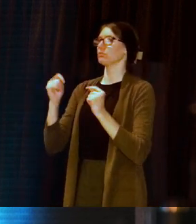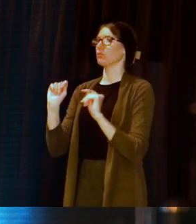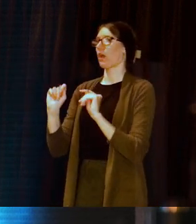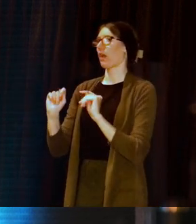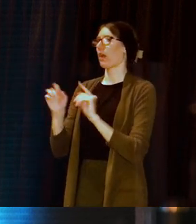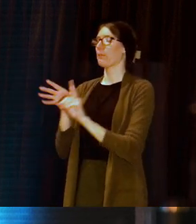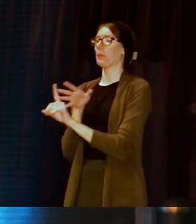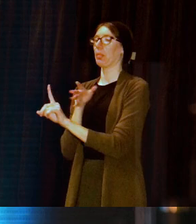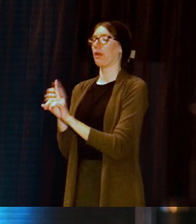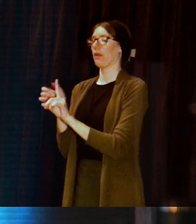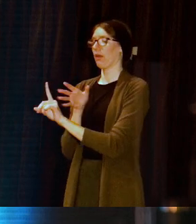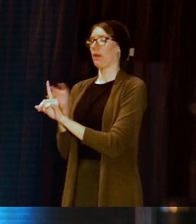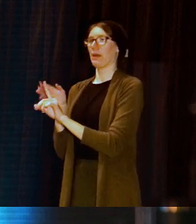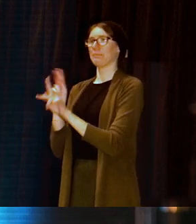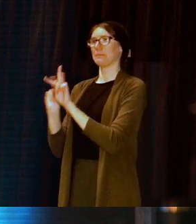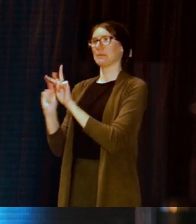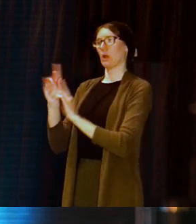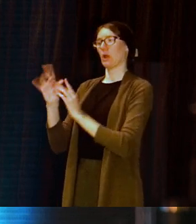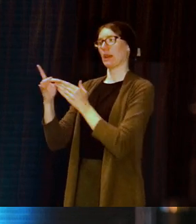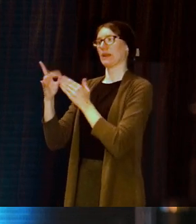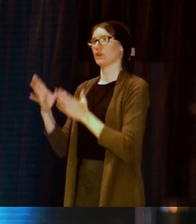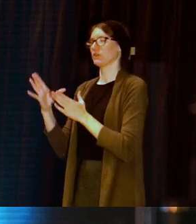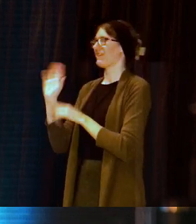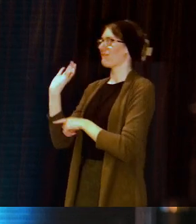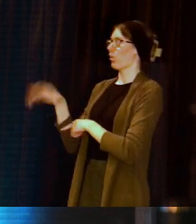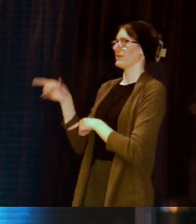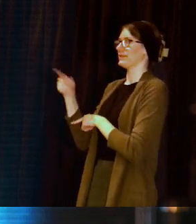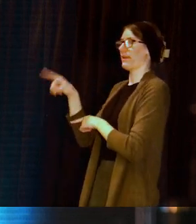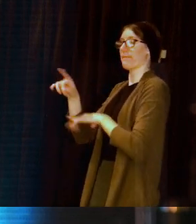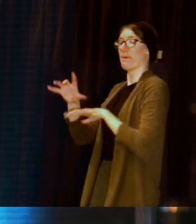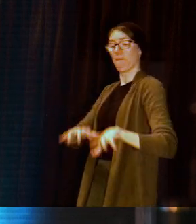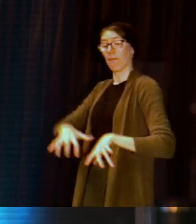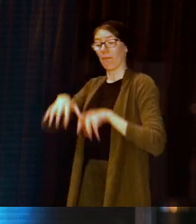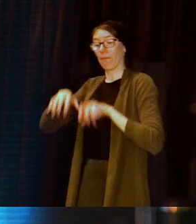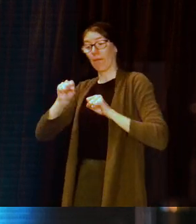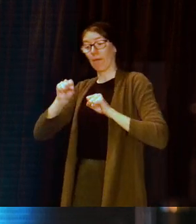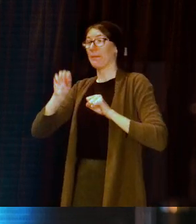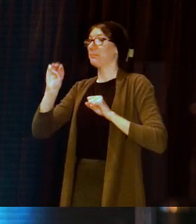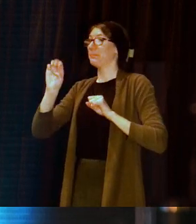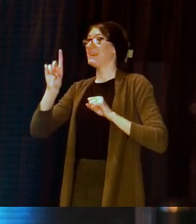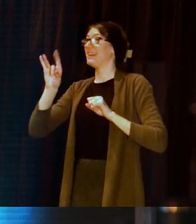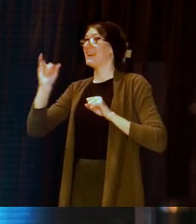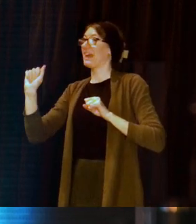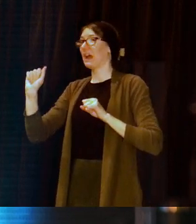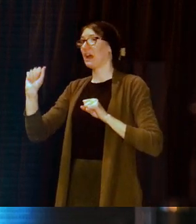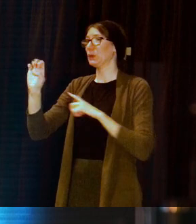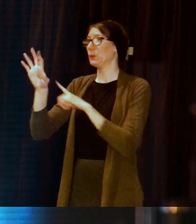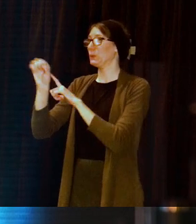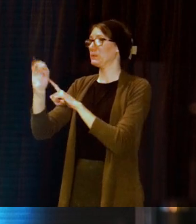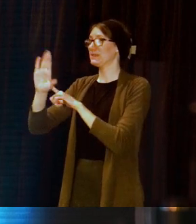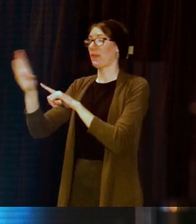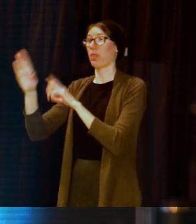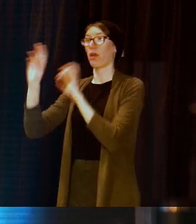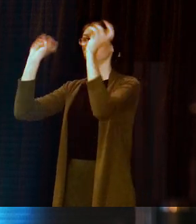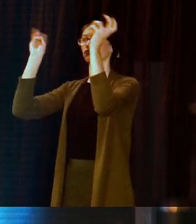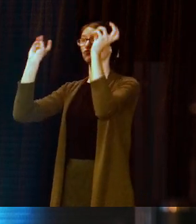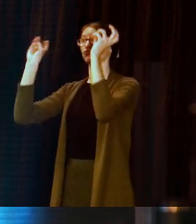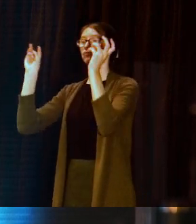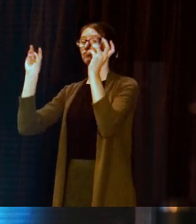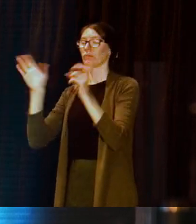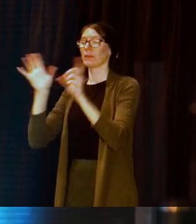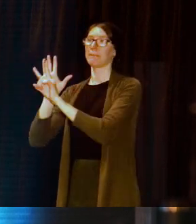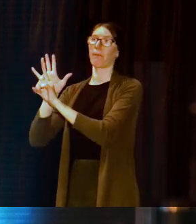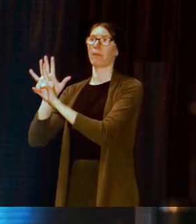are spiritual leaders and trying to force their hand to take on the media's big hot topic of the day.